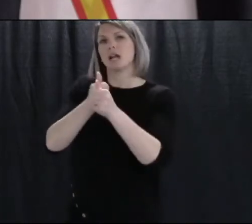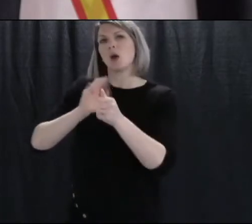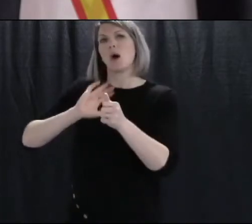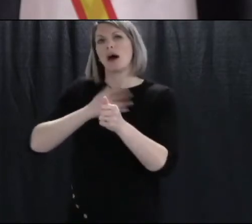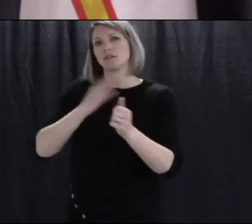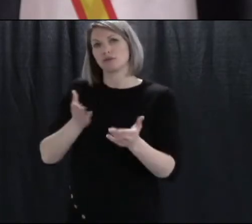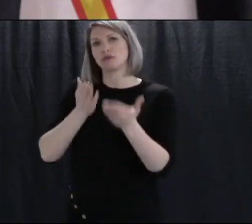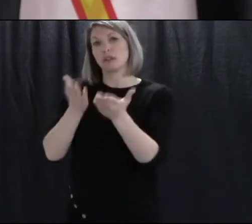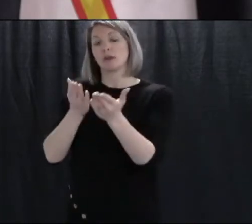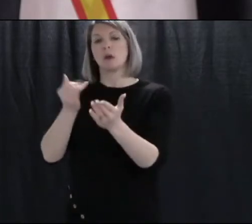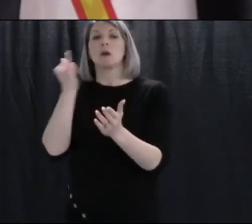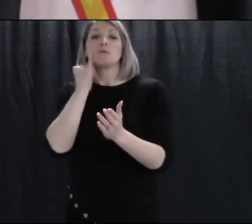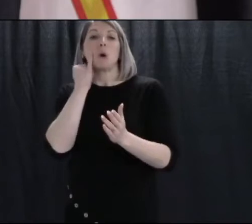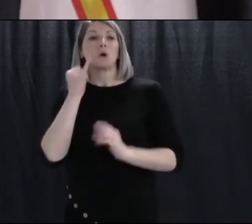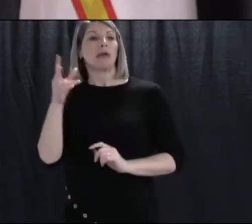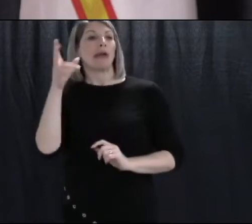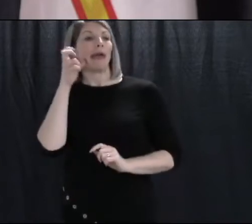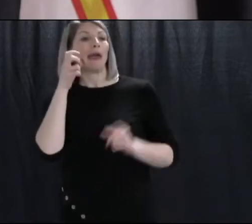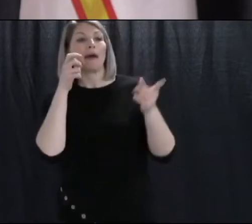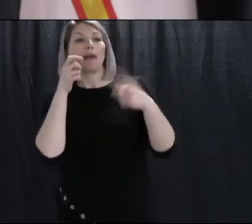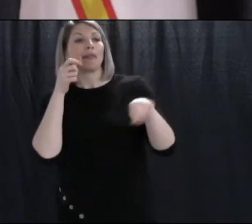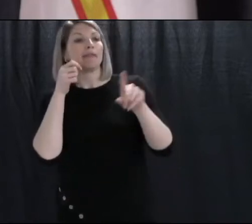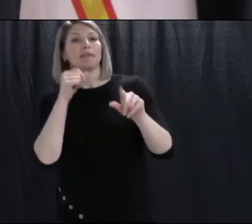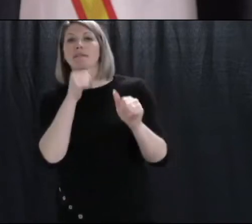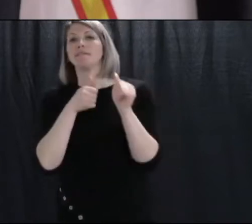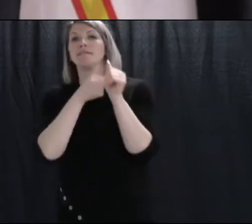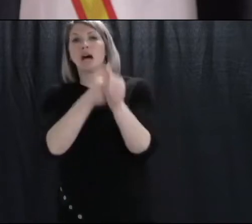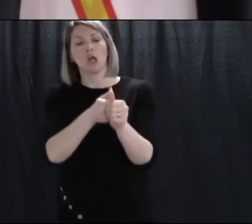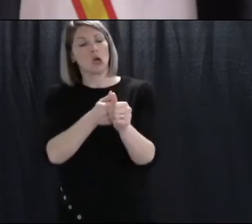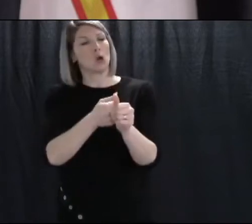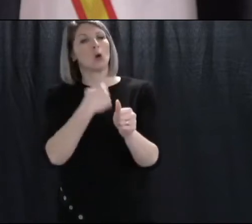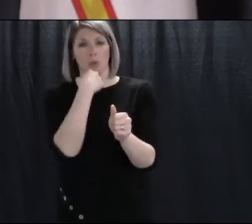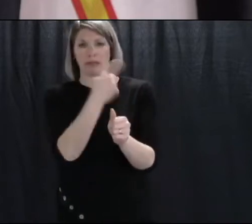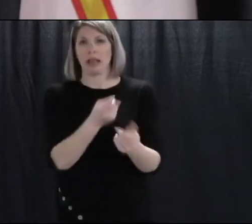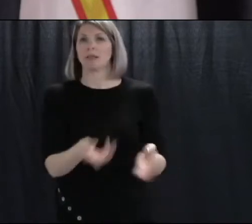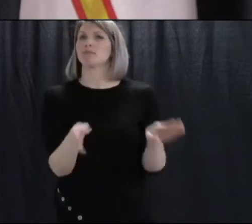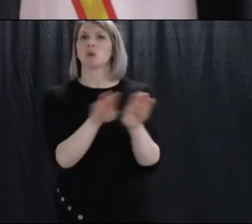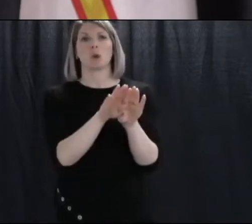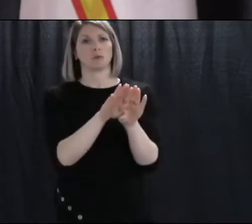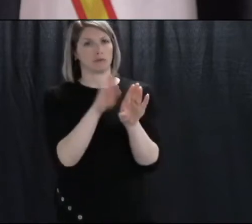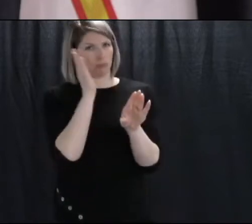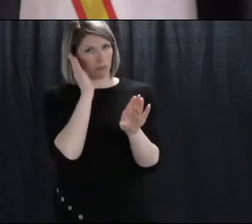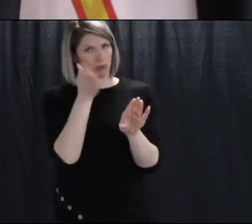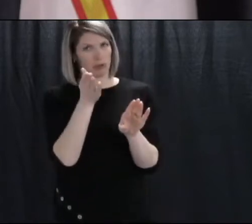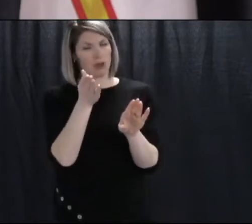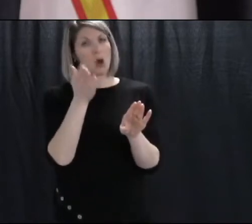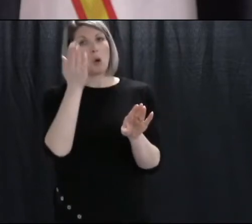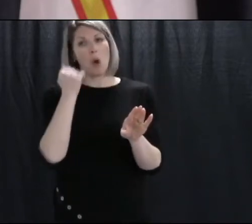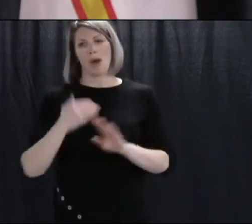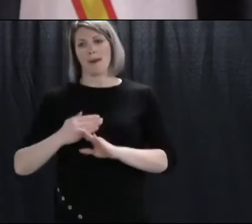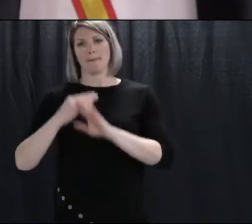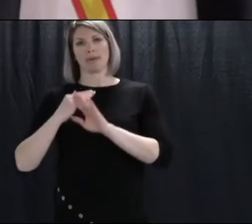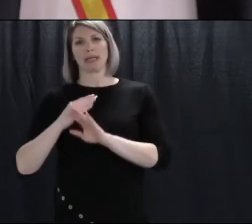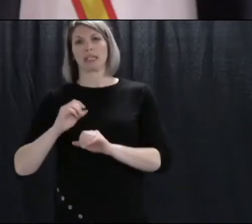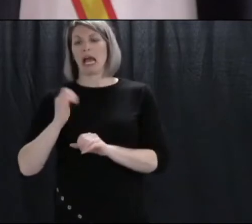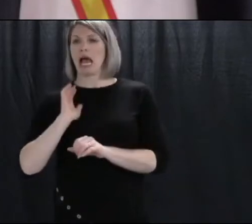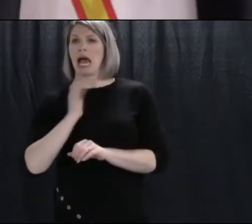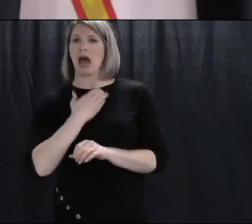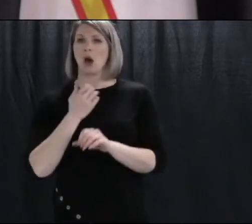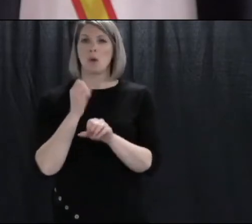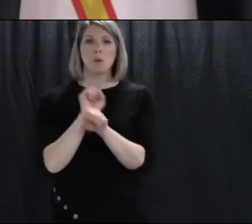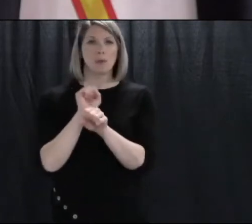ourselves in a situation where they've not been able to be compliant, well, we will make the decisions that are required to protect workers. Things like